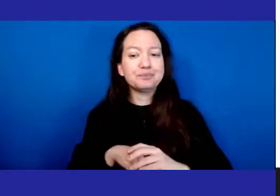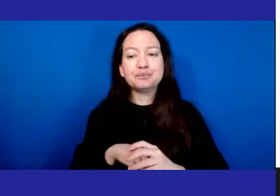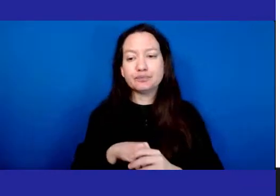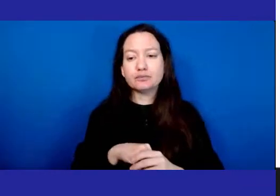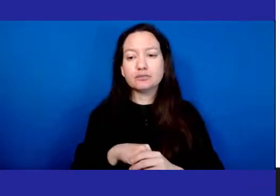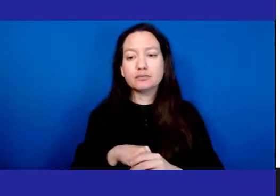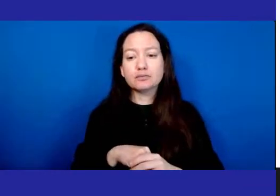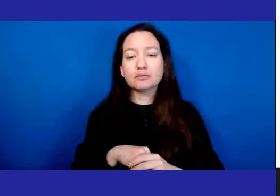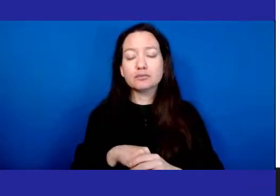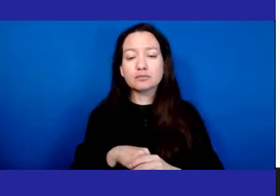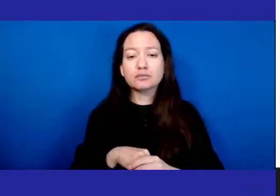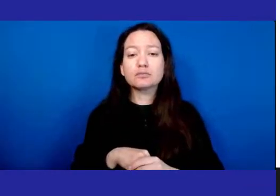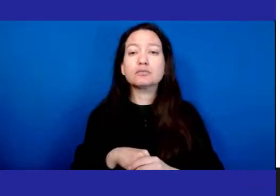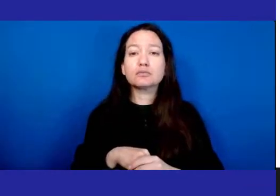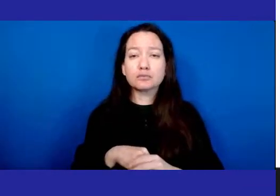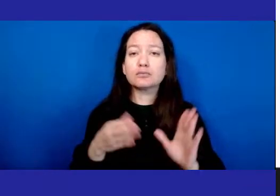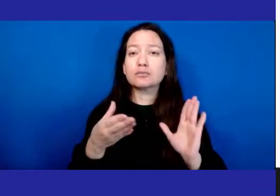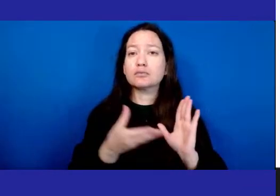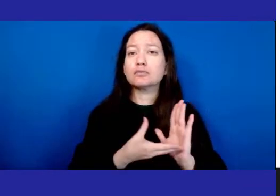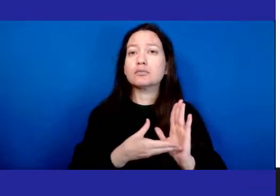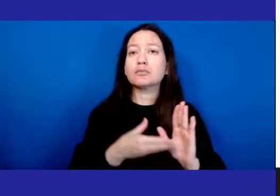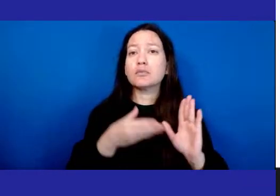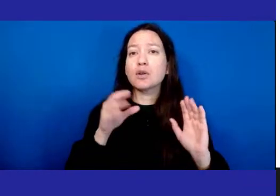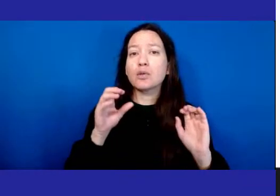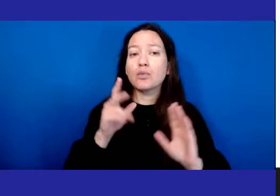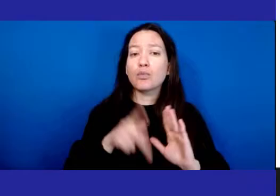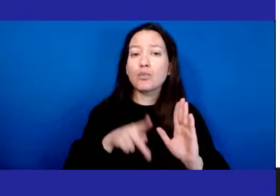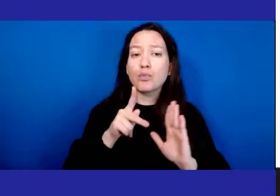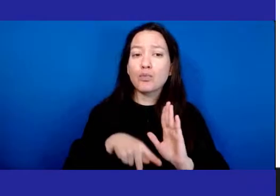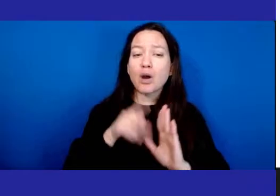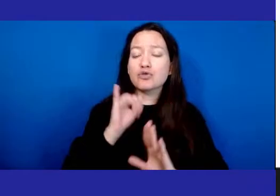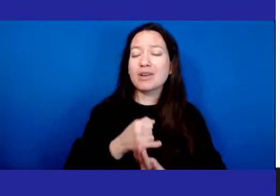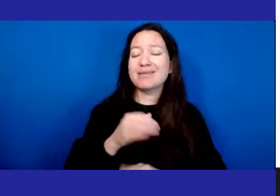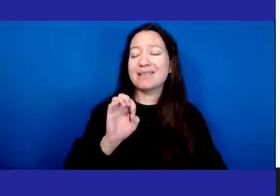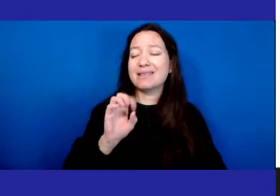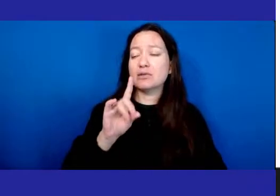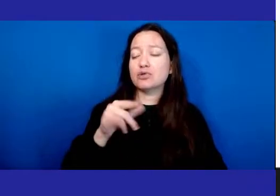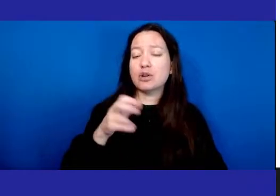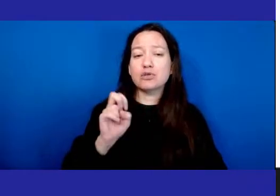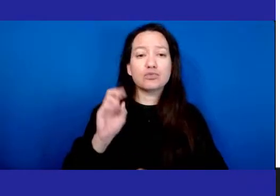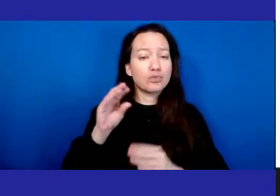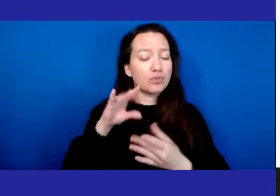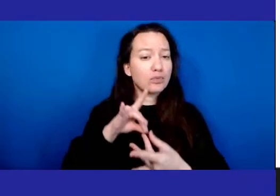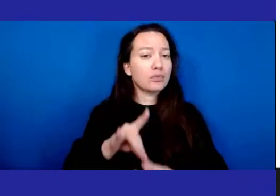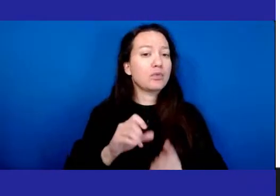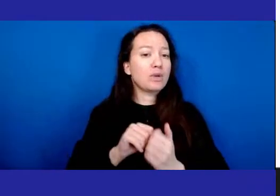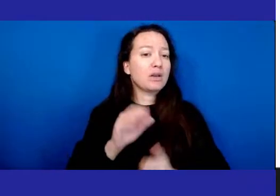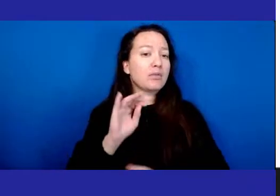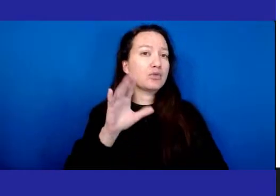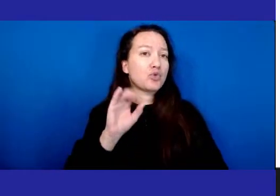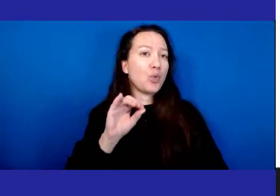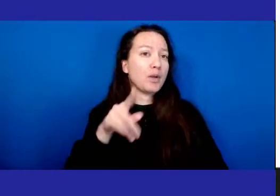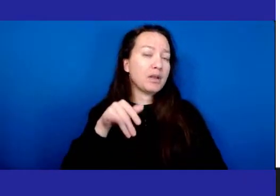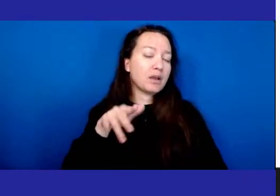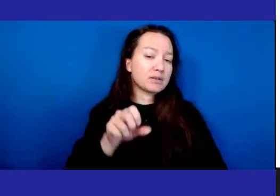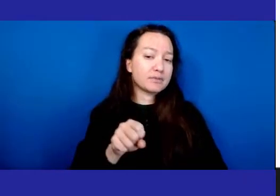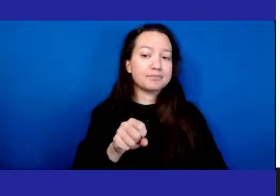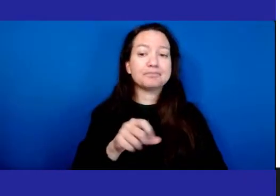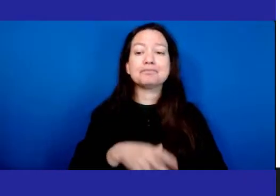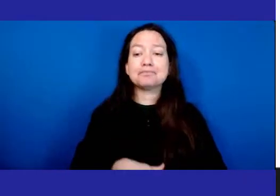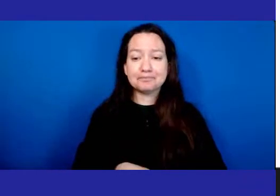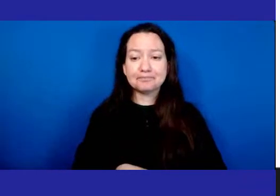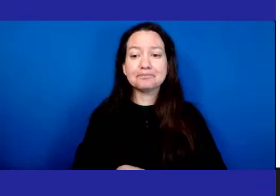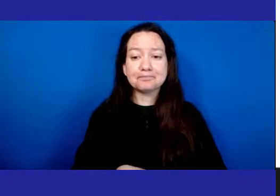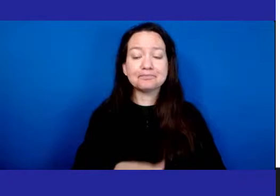is what Project Edge will deliver for MetroPlus. So